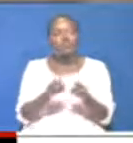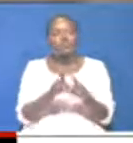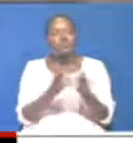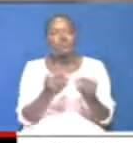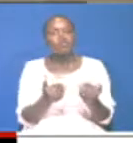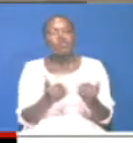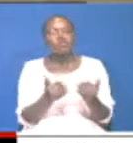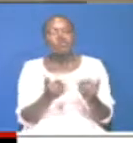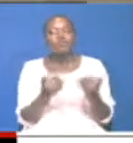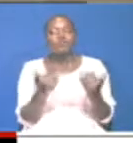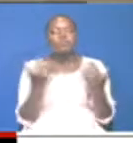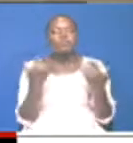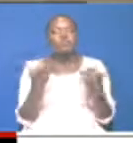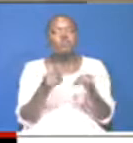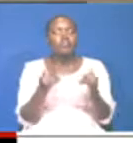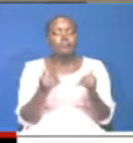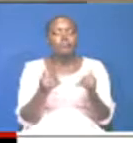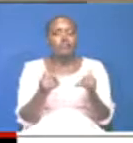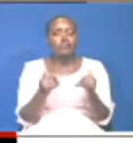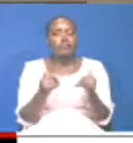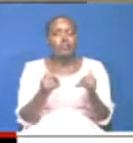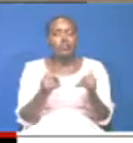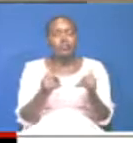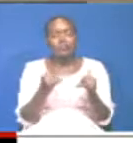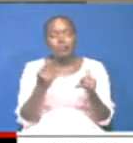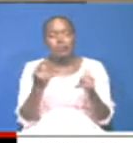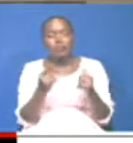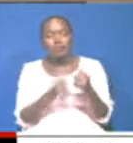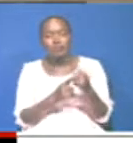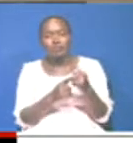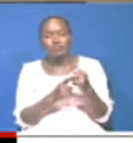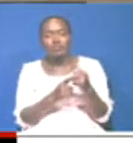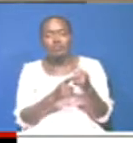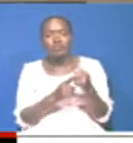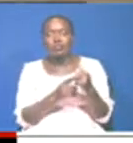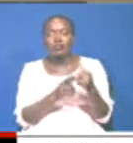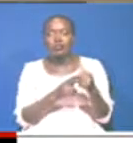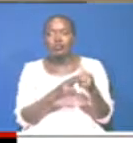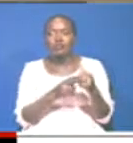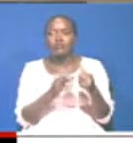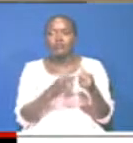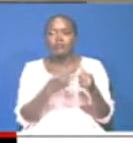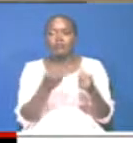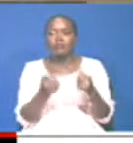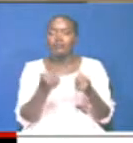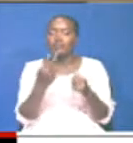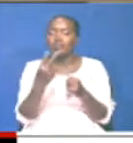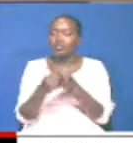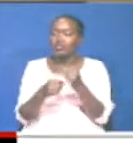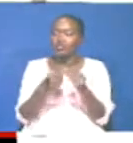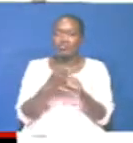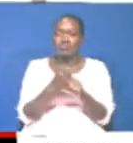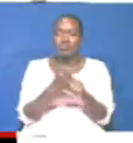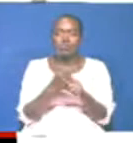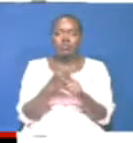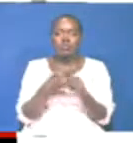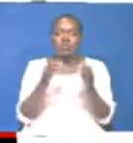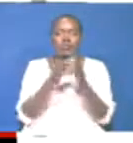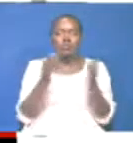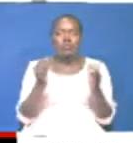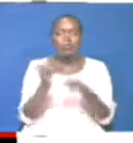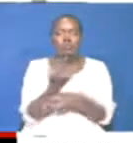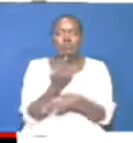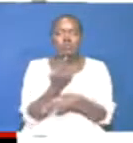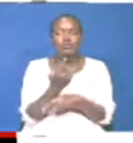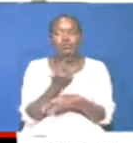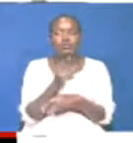sports desk. And set up in 85. Yes. And within 2 years, you had to handle what was the biggest event to ever come to